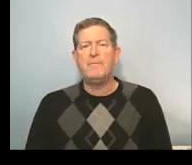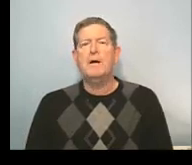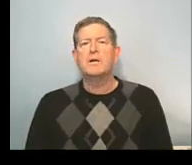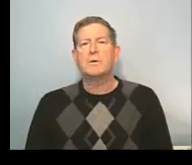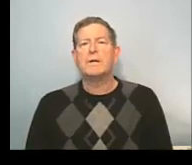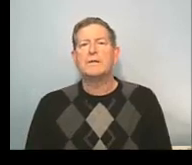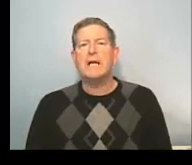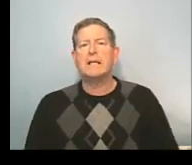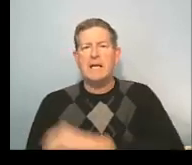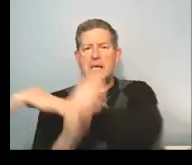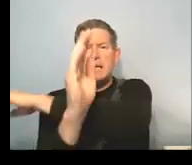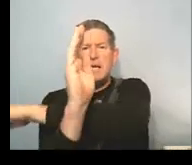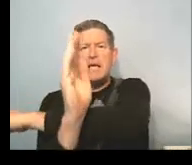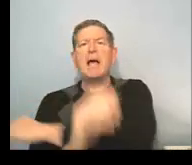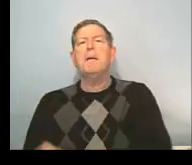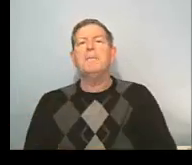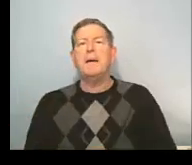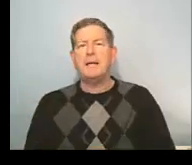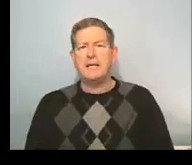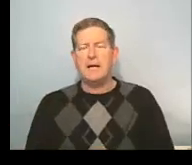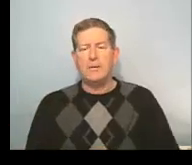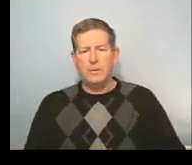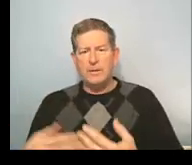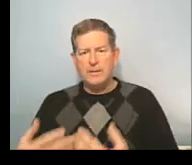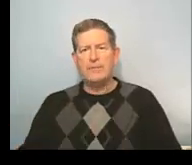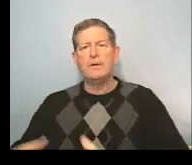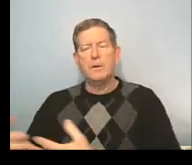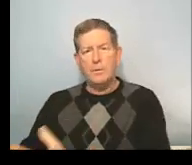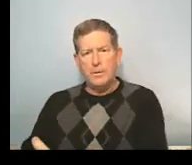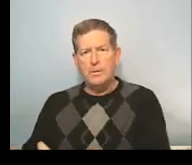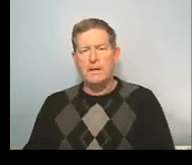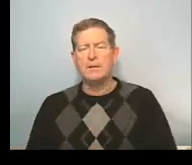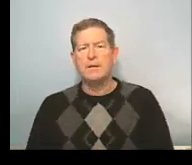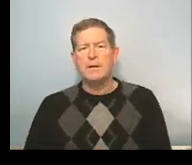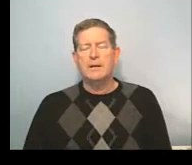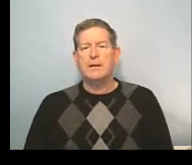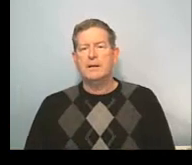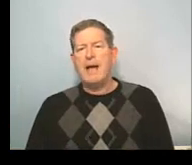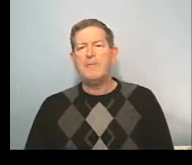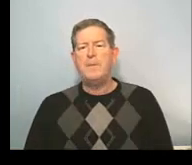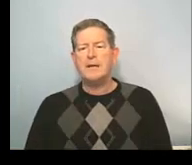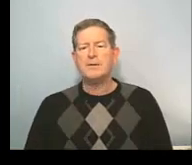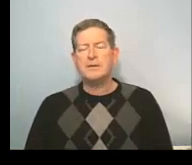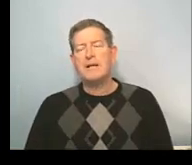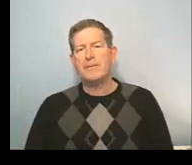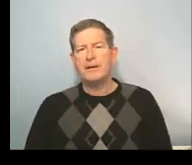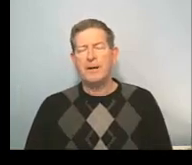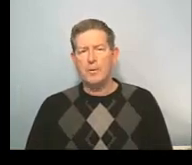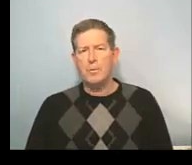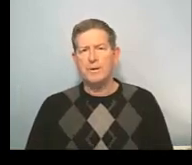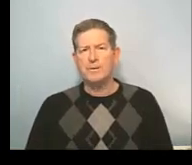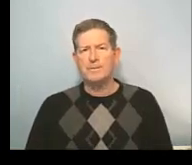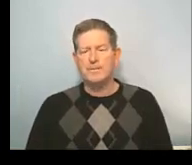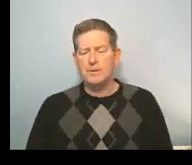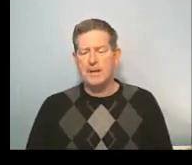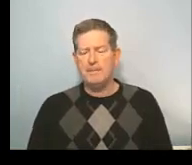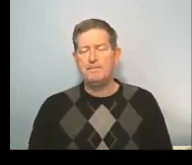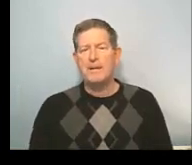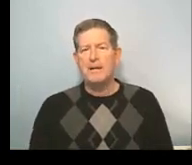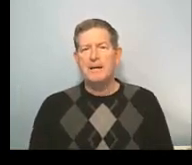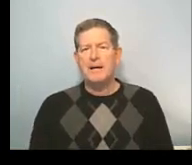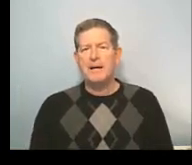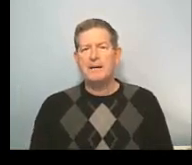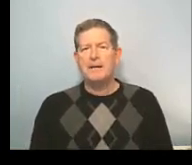being a half. Son las 7:30 would be 7:30. Half past 7, in other words.